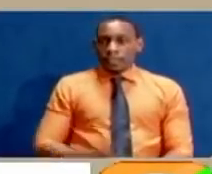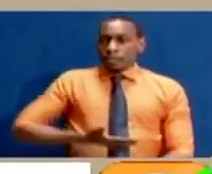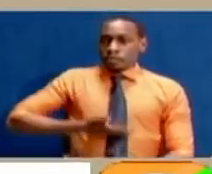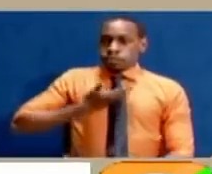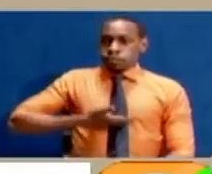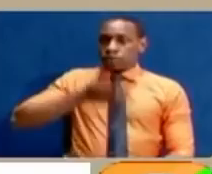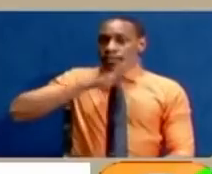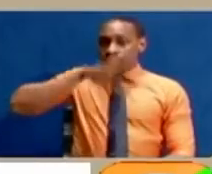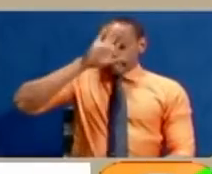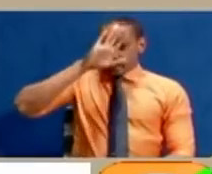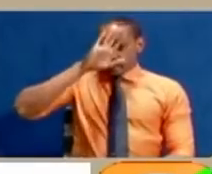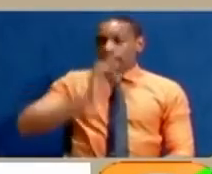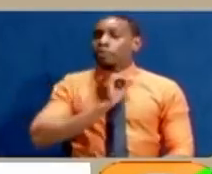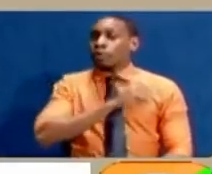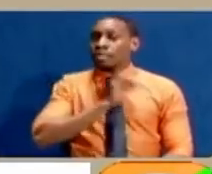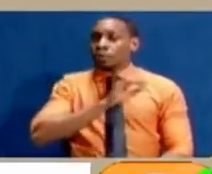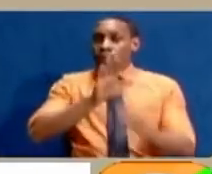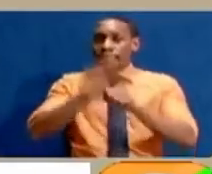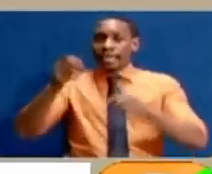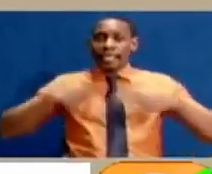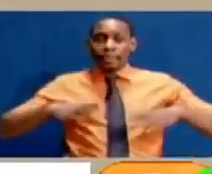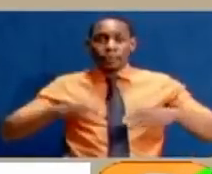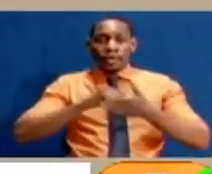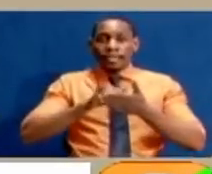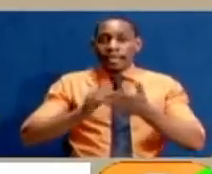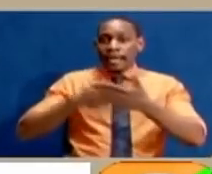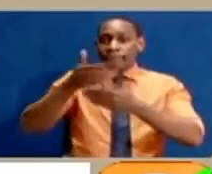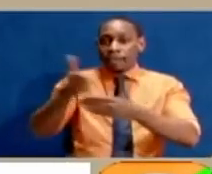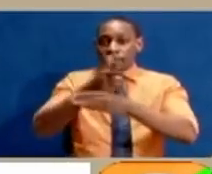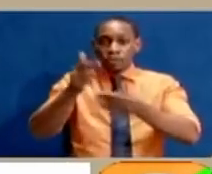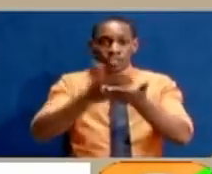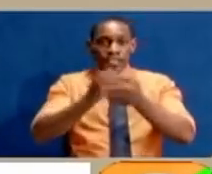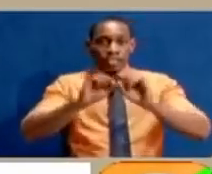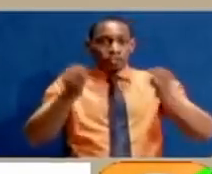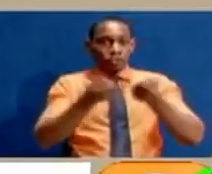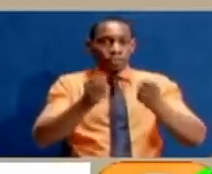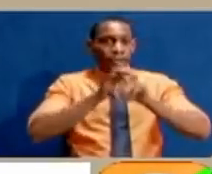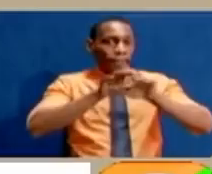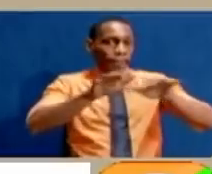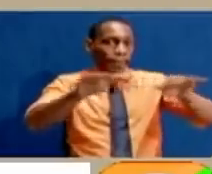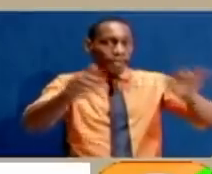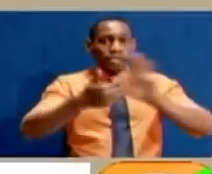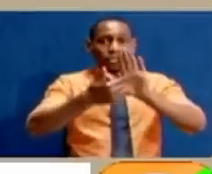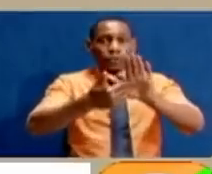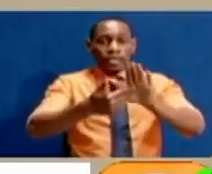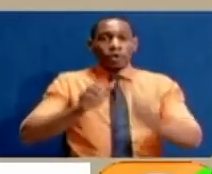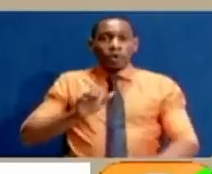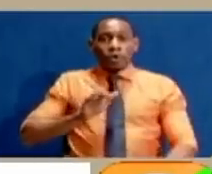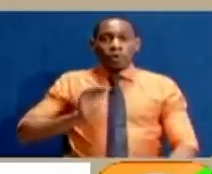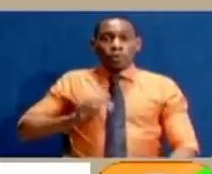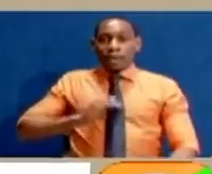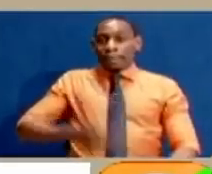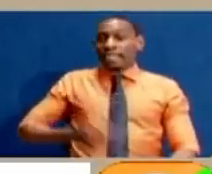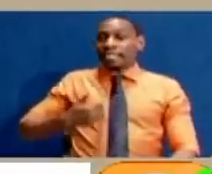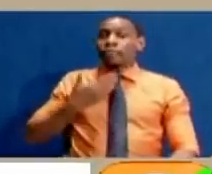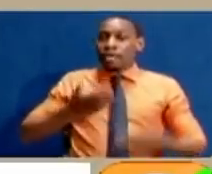Anger and disappointment, uproar for many Kenyans. This following a video shared on social media platforms showing an expectant woman